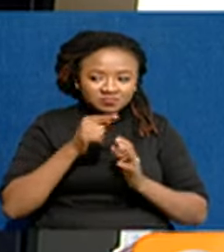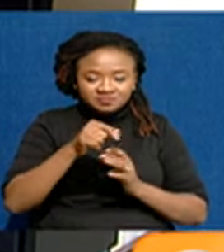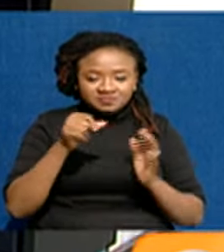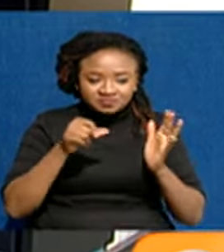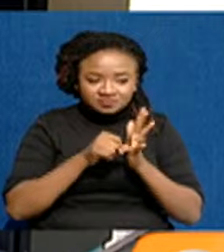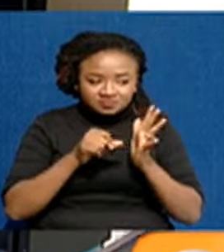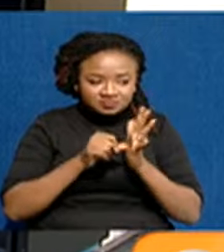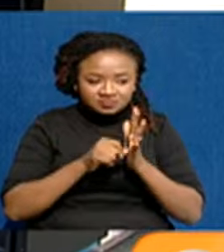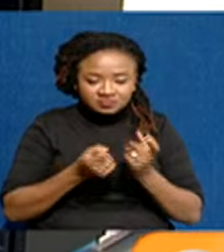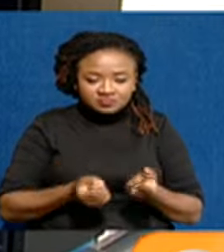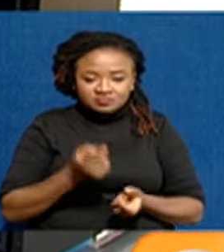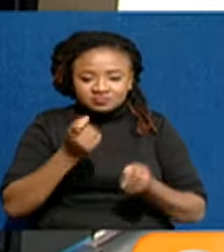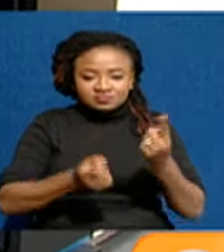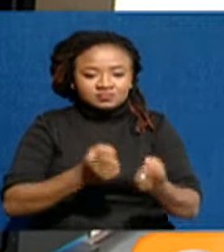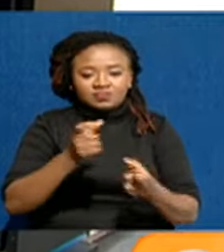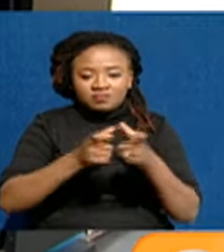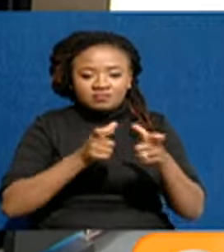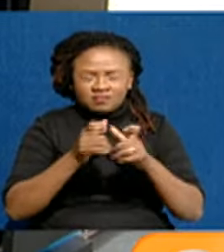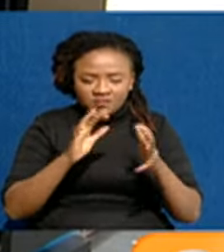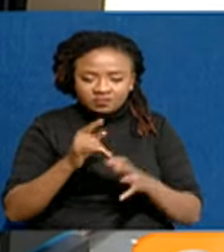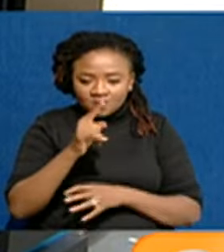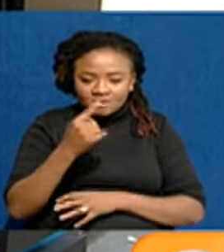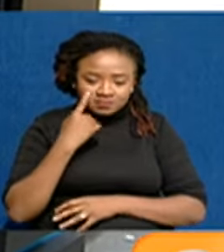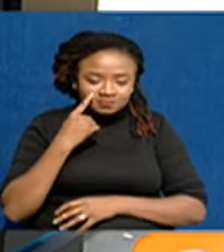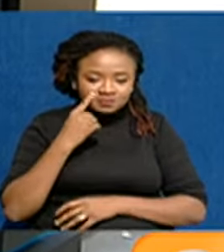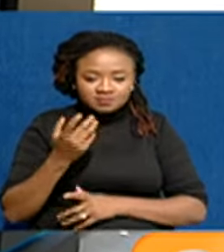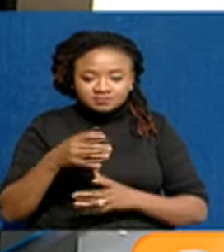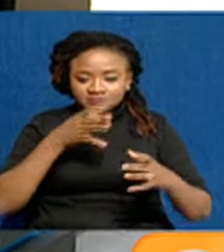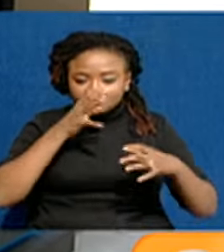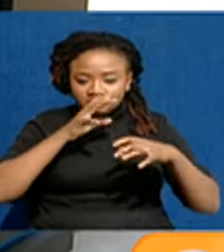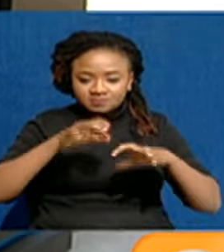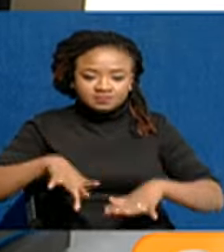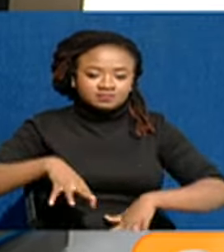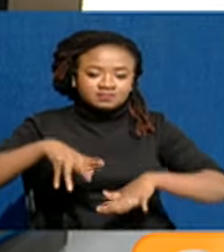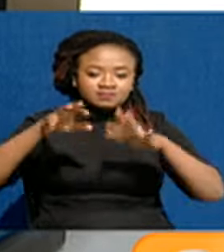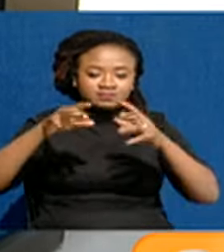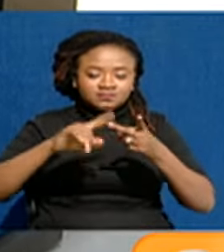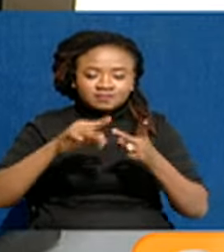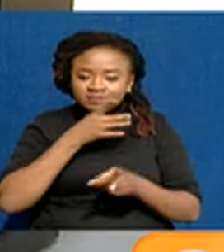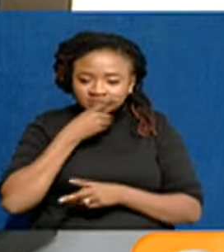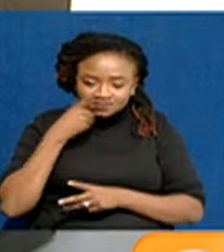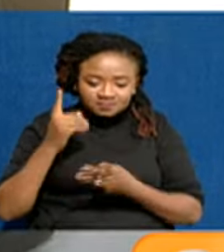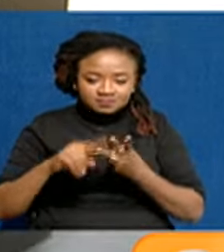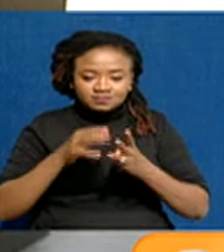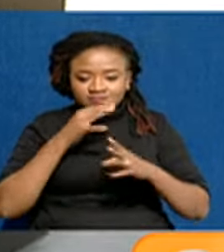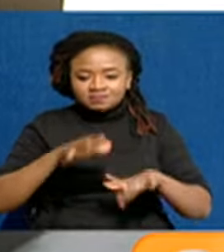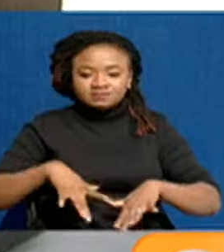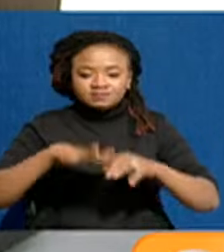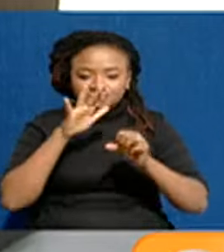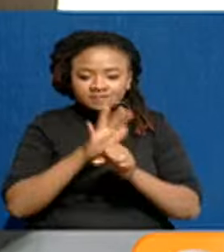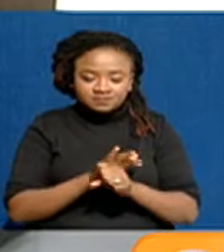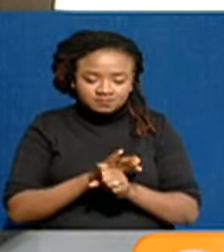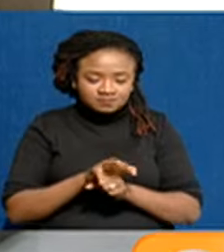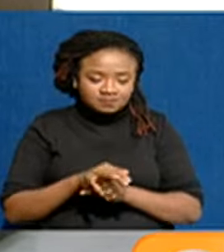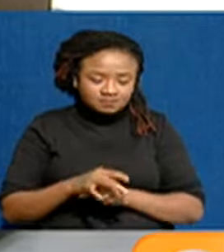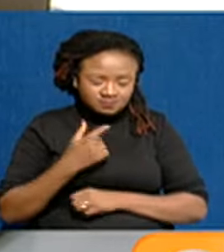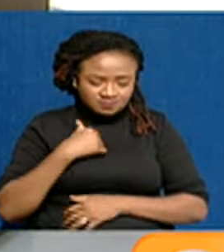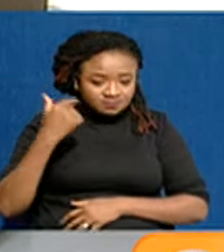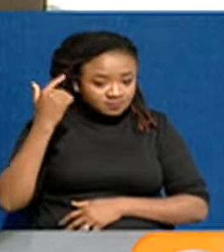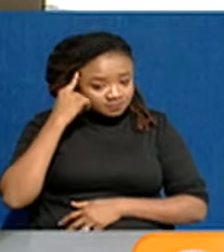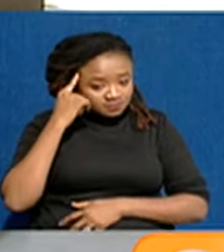the situation we are in? There's the El Nino, now we are facing floods, and we know for sure we'll be facing drought. I think it's a couple